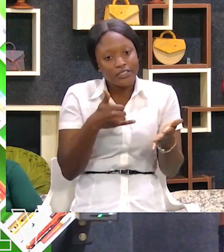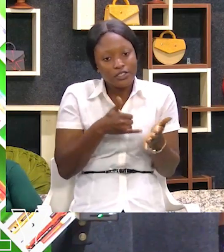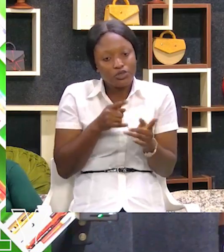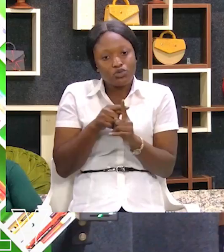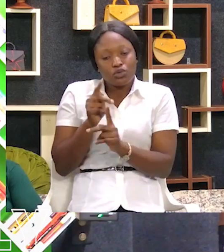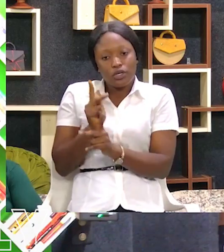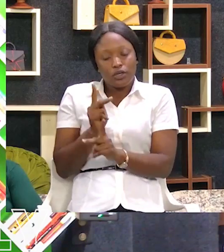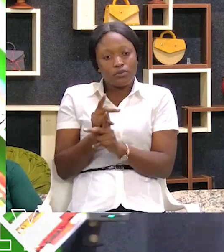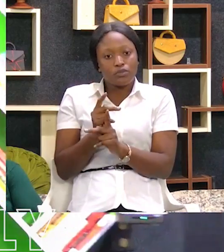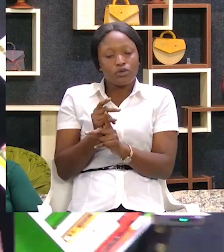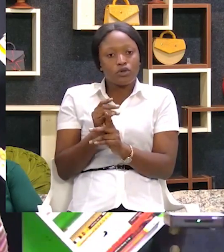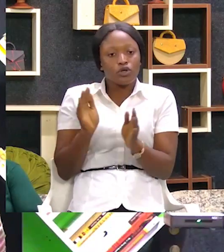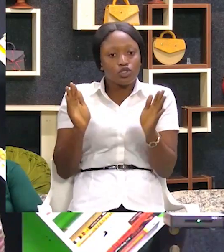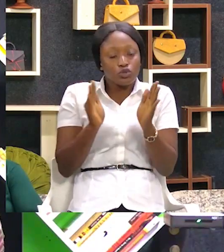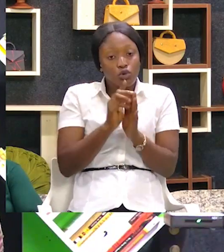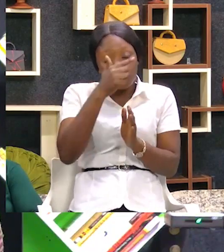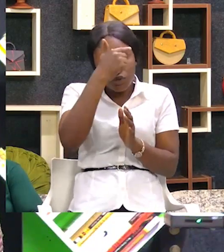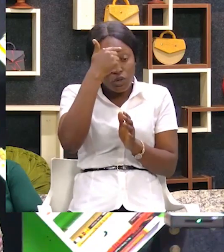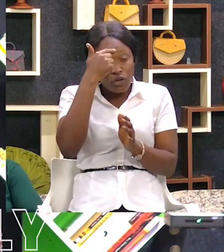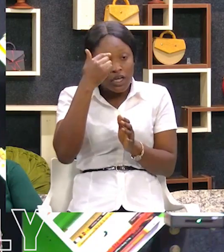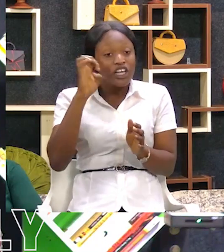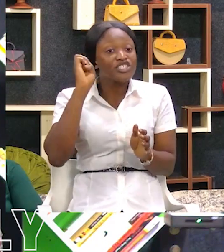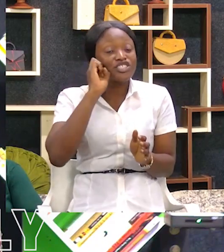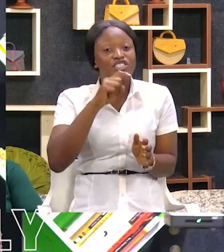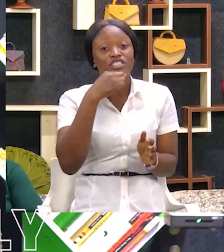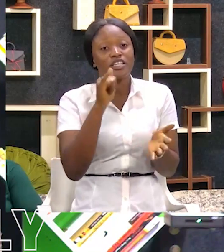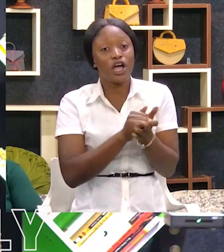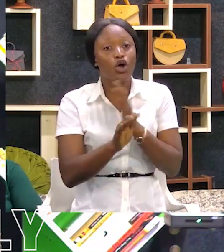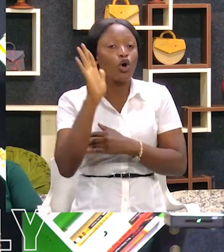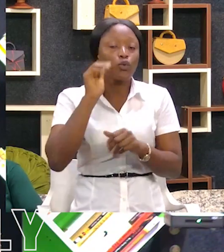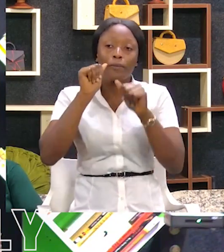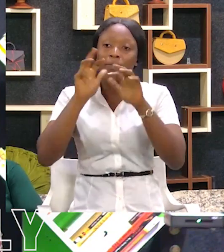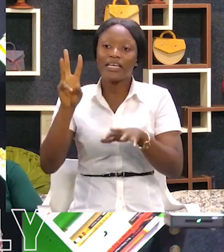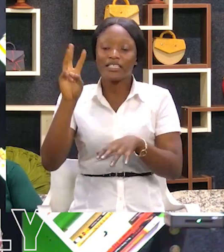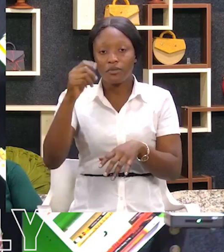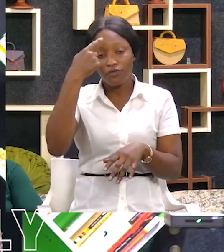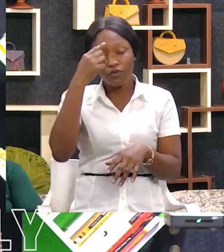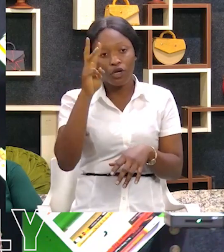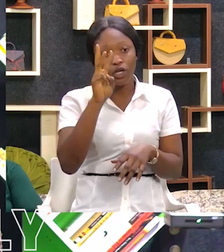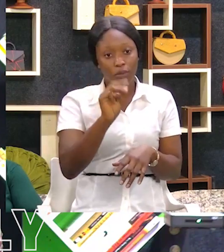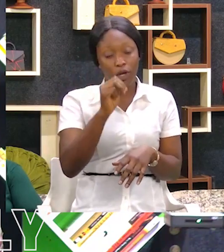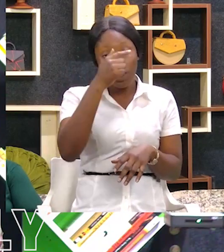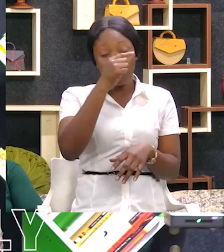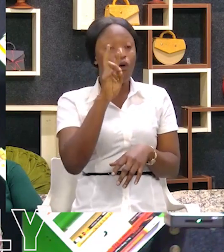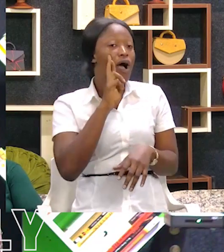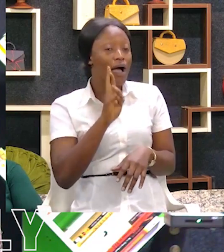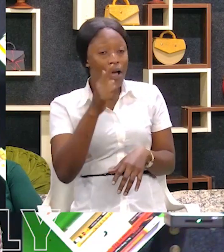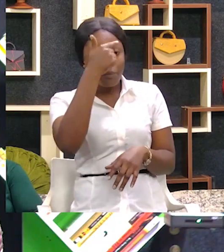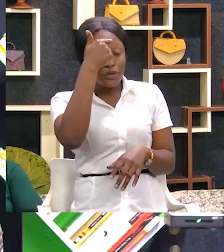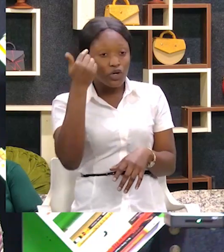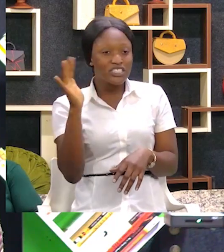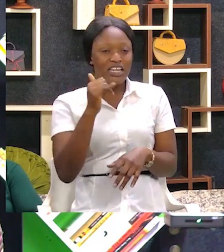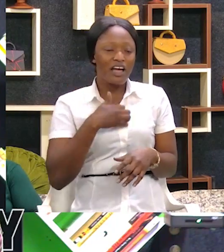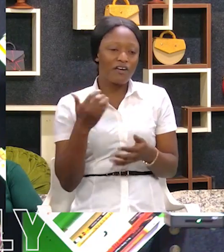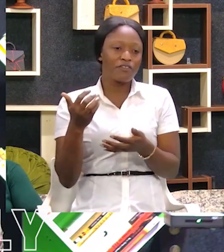Mm. Because they really don't come out shame for my life. Mm. They don't come out pain and tears. Because if I